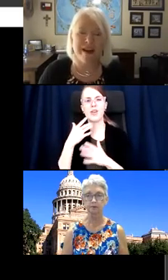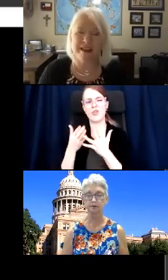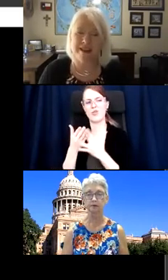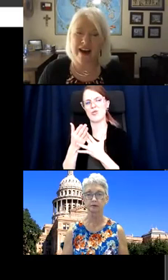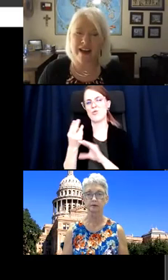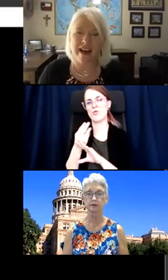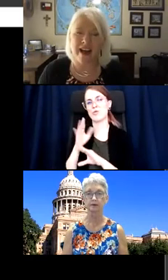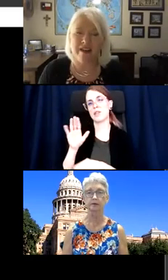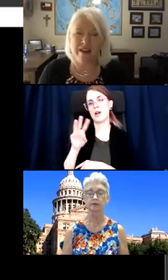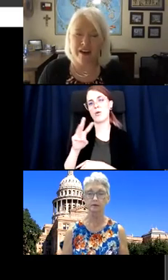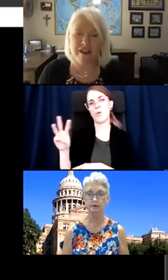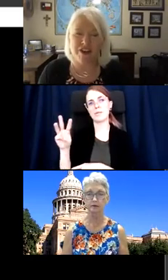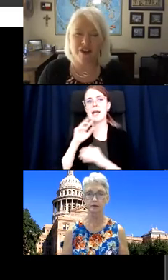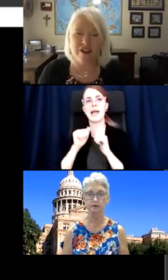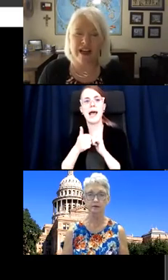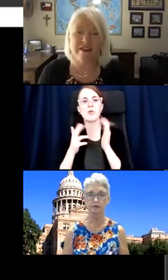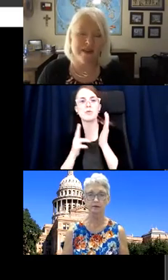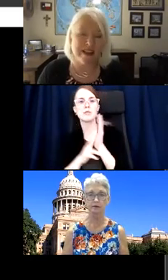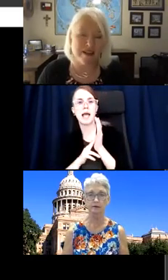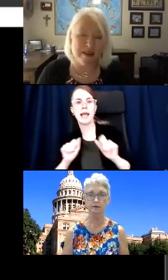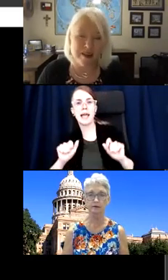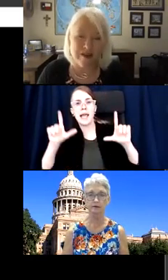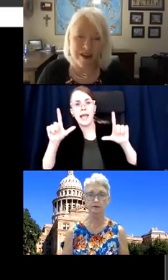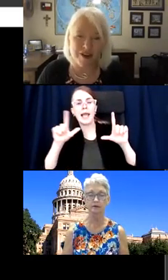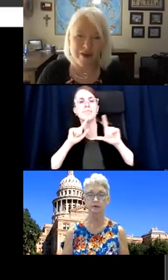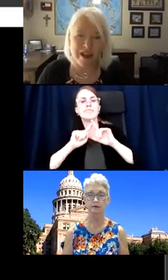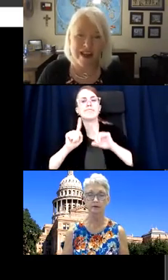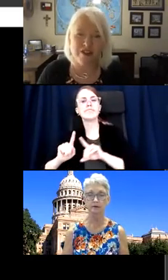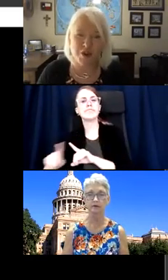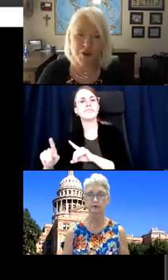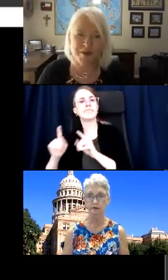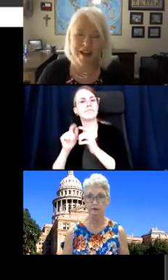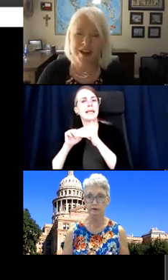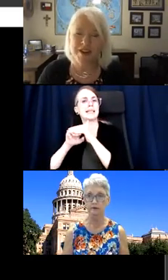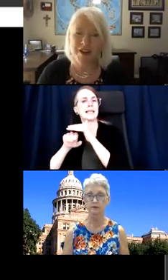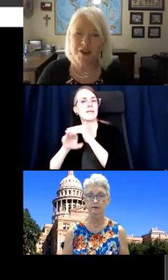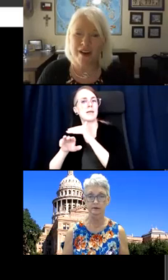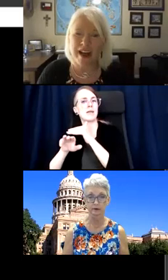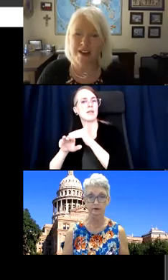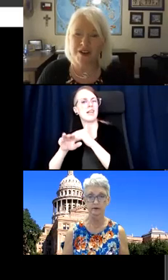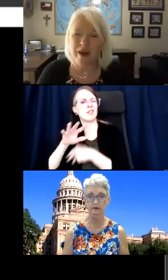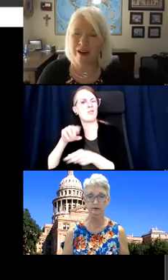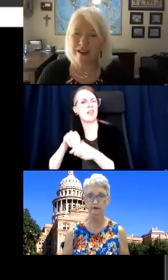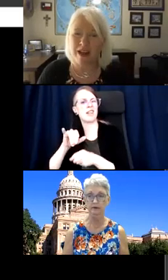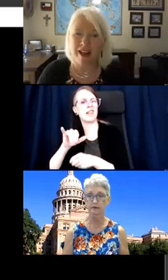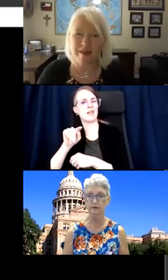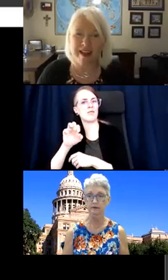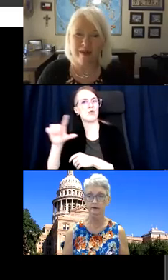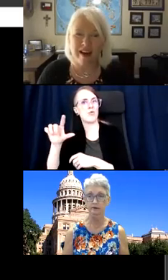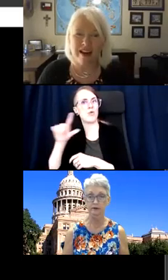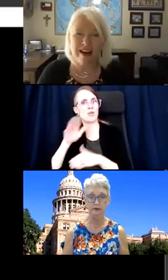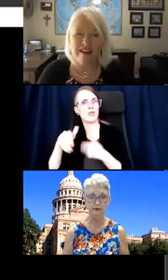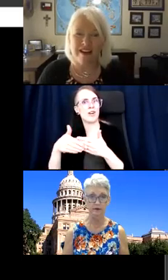the basics of how to get in, the various features, and some accessibility features within that tool. So those are our next 2 webinars coming